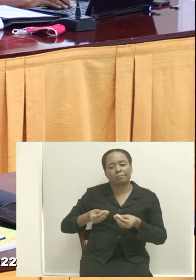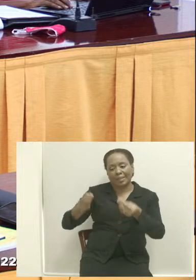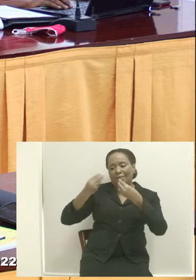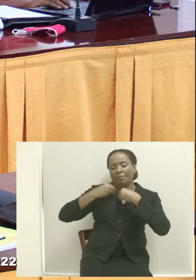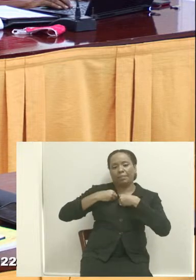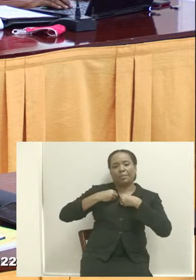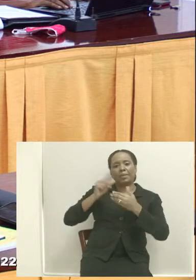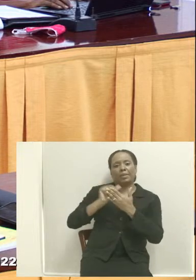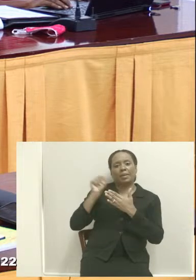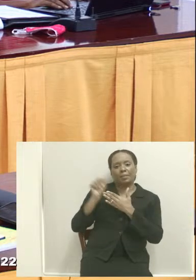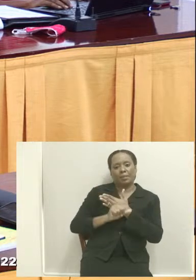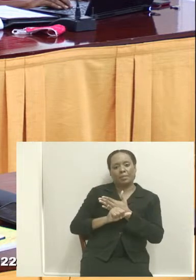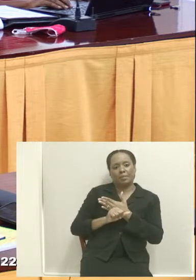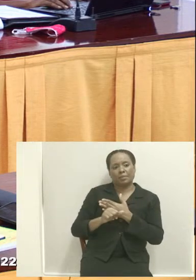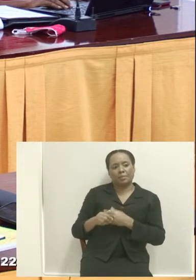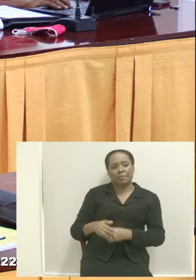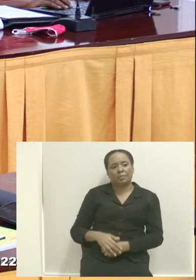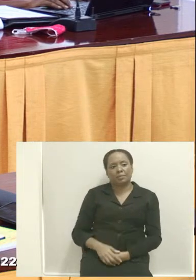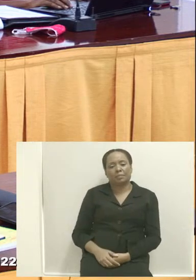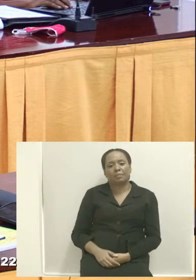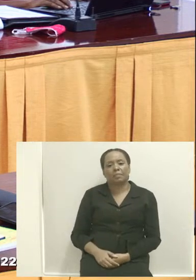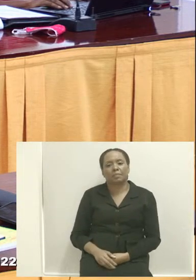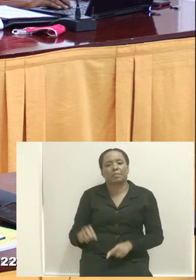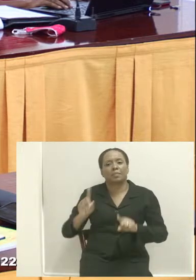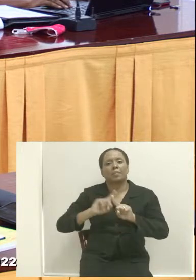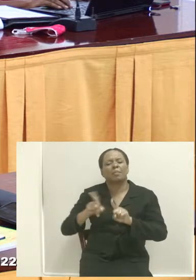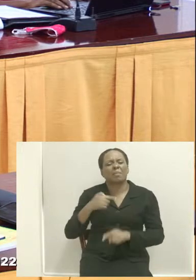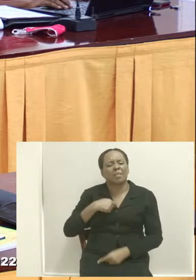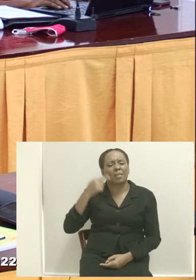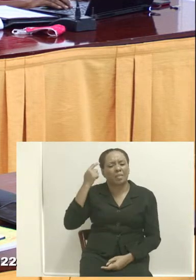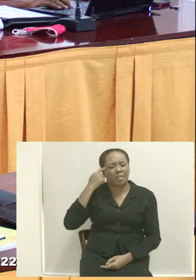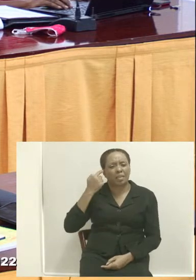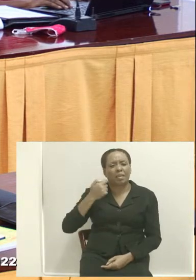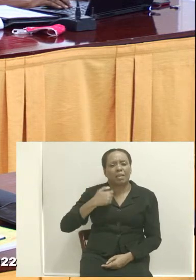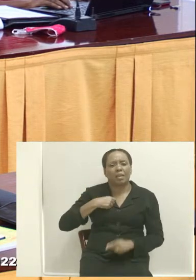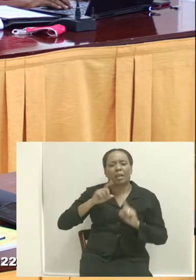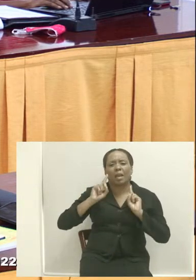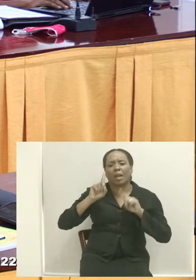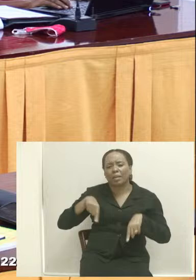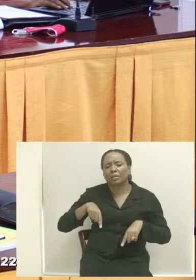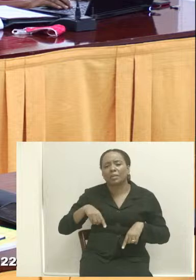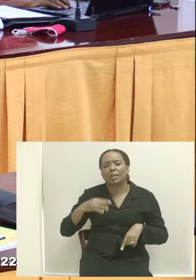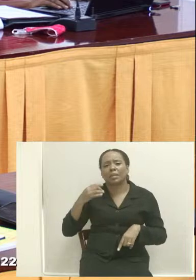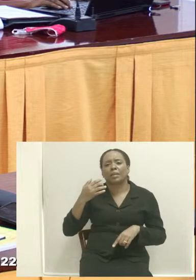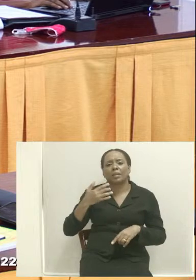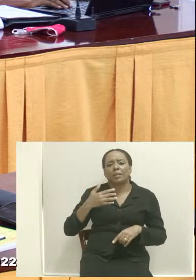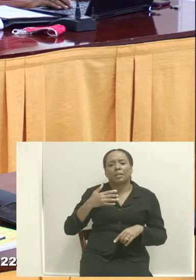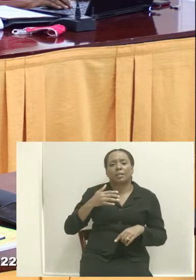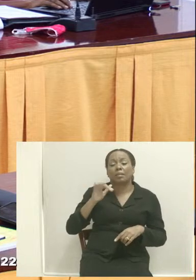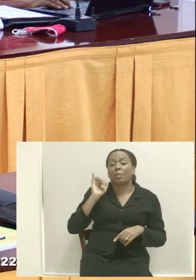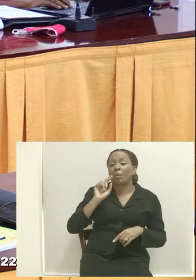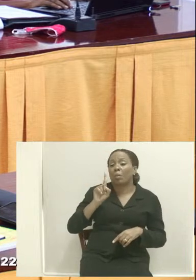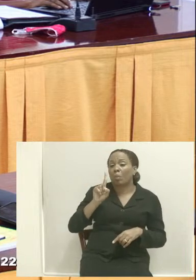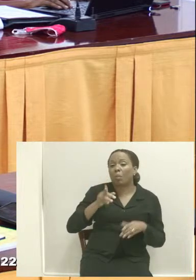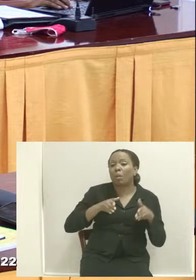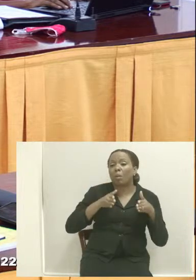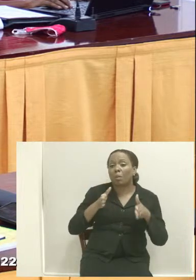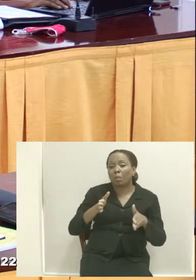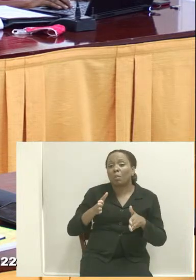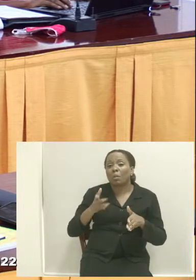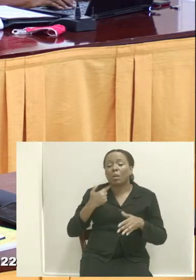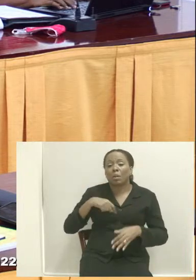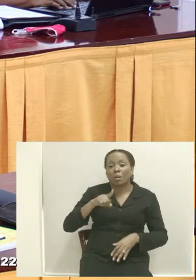member's question directly if I said that I think that is one way that we can go about generating the level